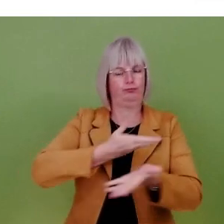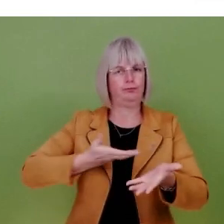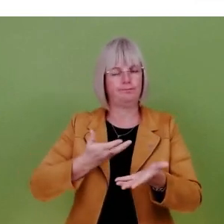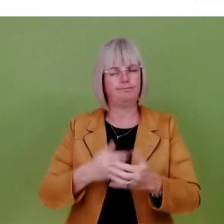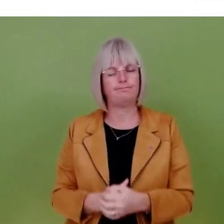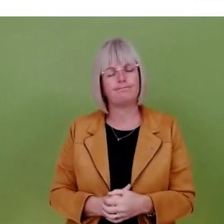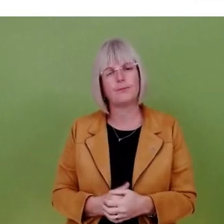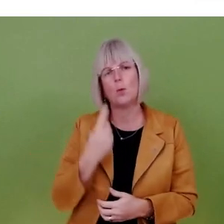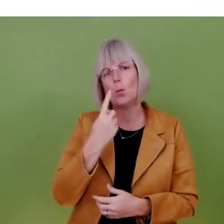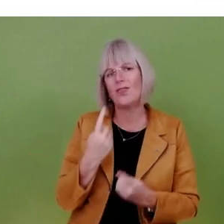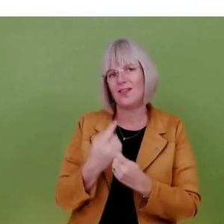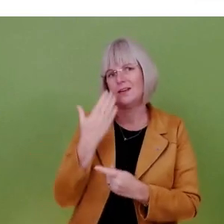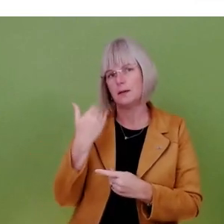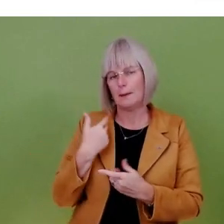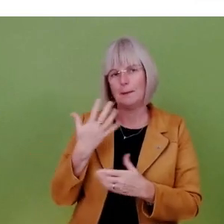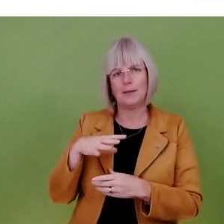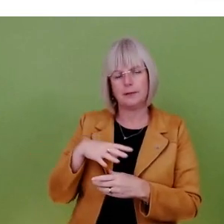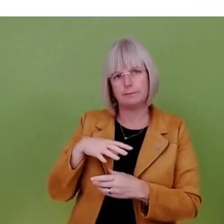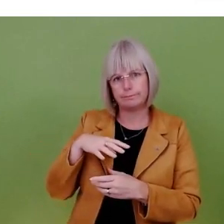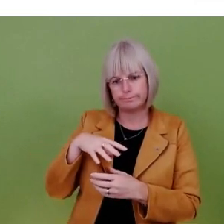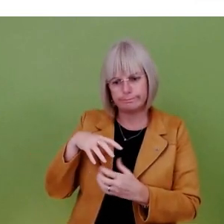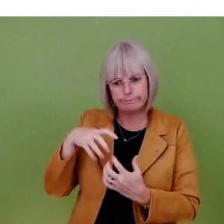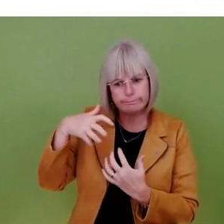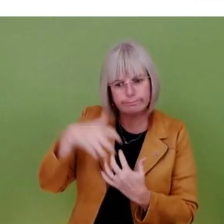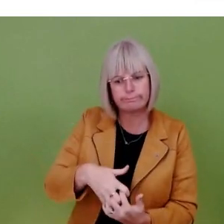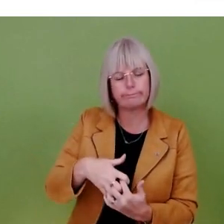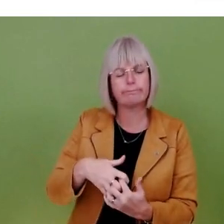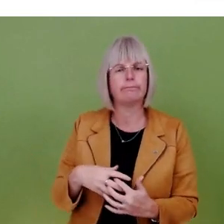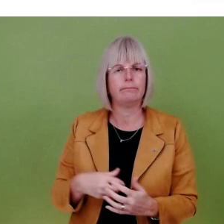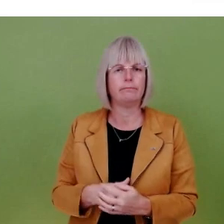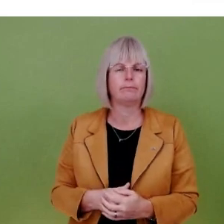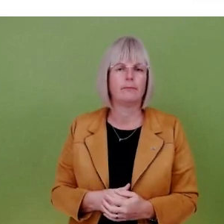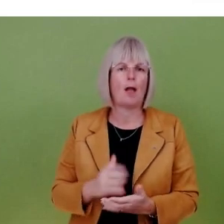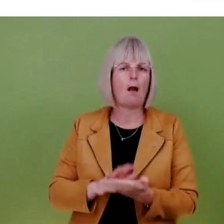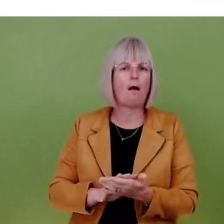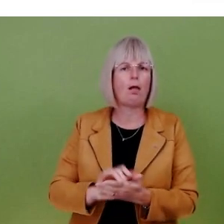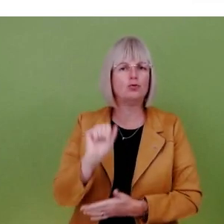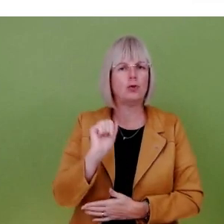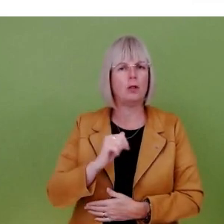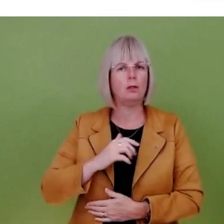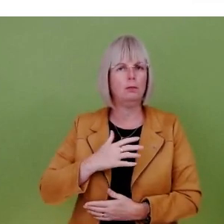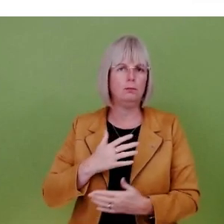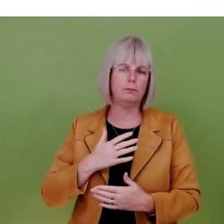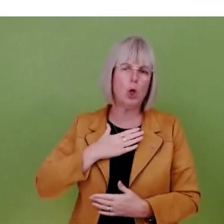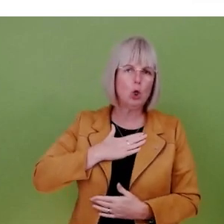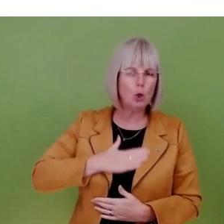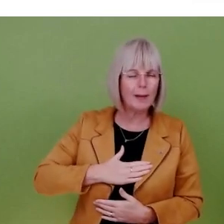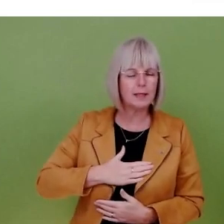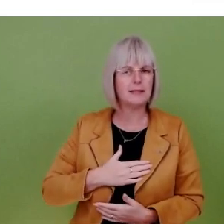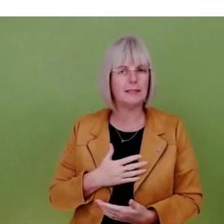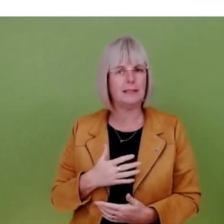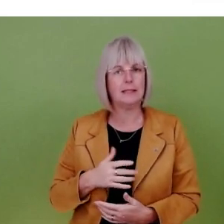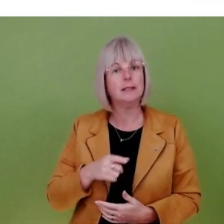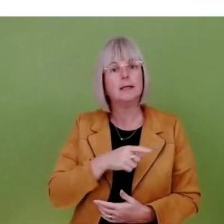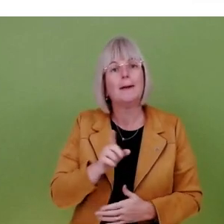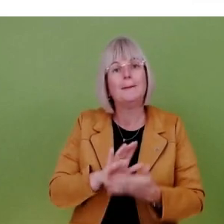humility competency within the competency framework. So that's not to suggest that people will ever become competent